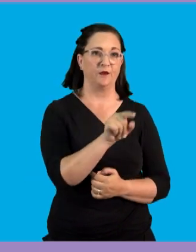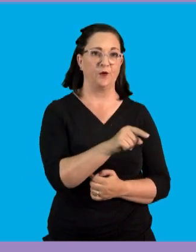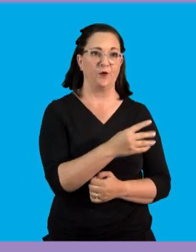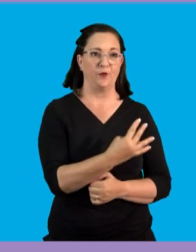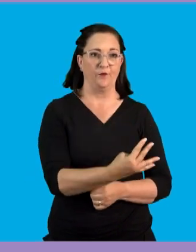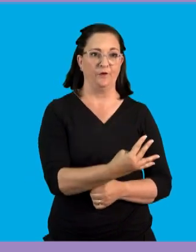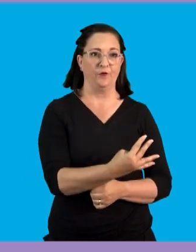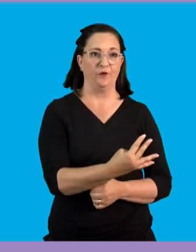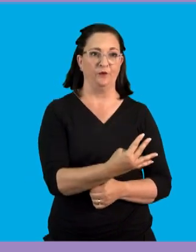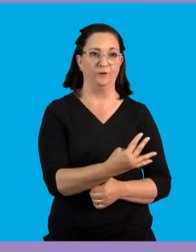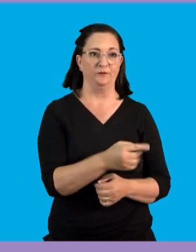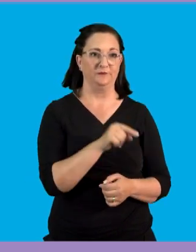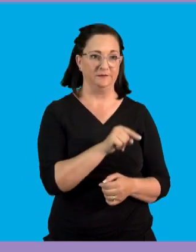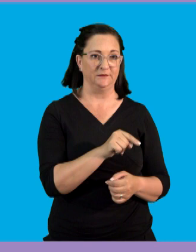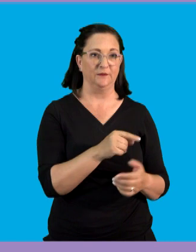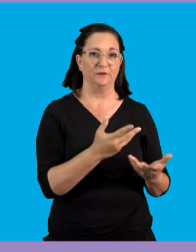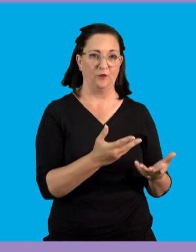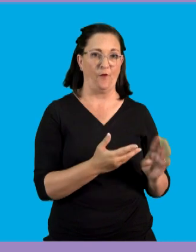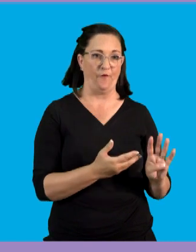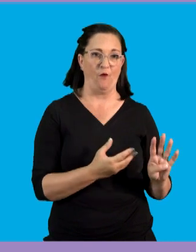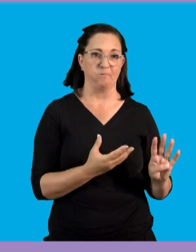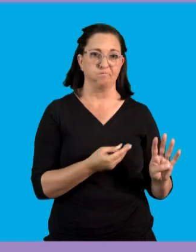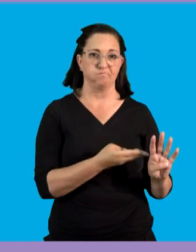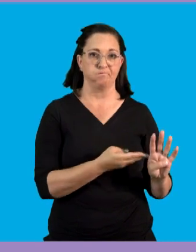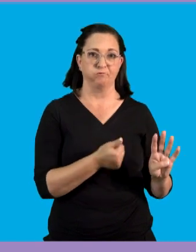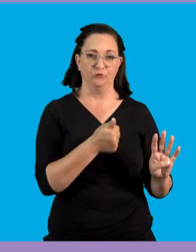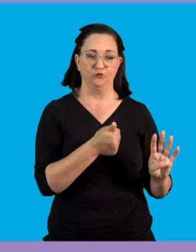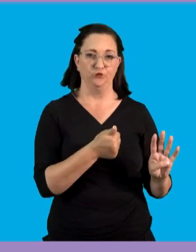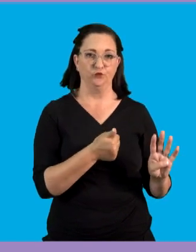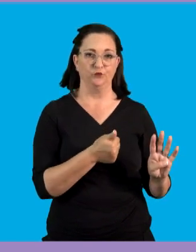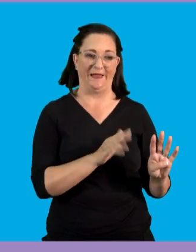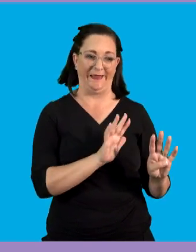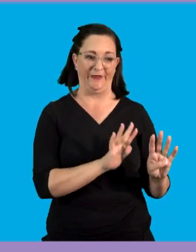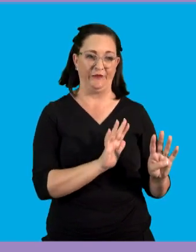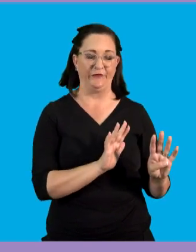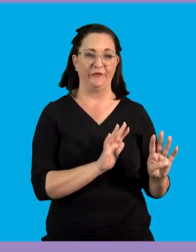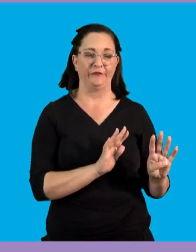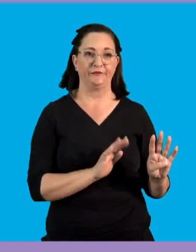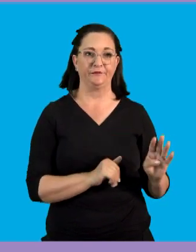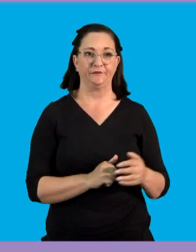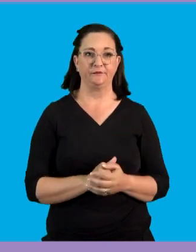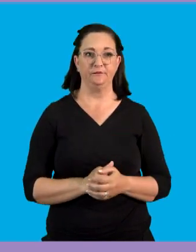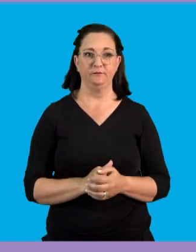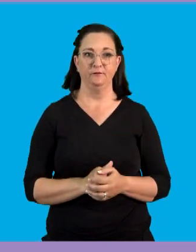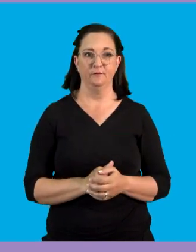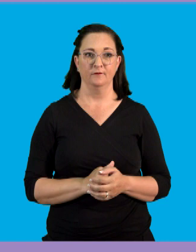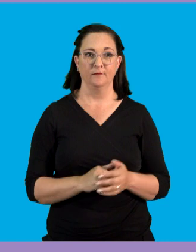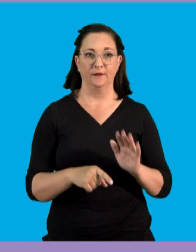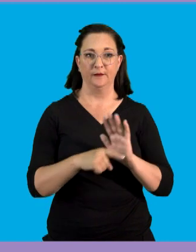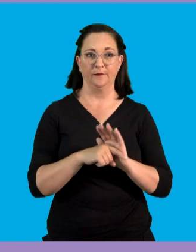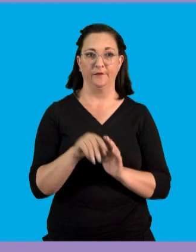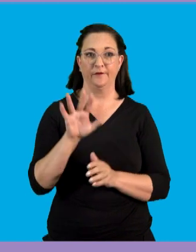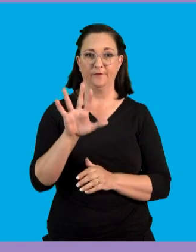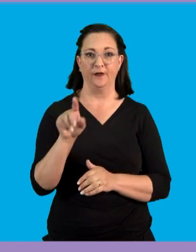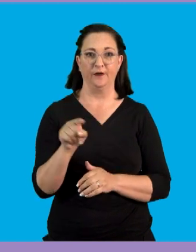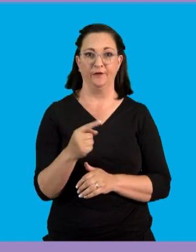first fraction there is already a denominator 4. So we are going to leave that fraction as it